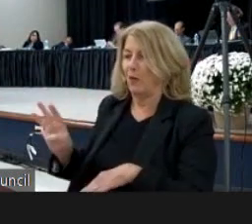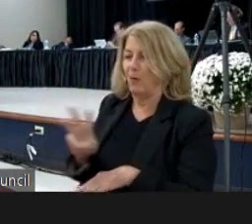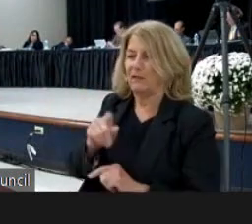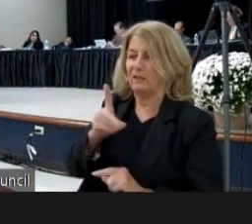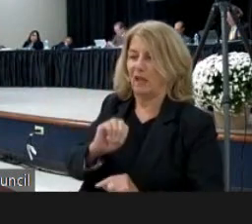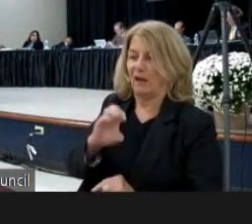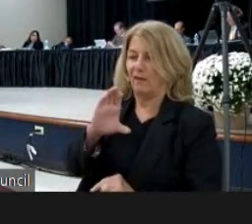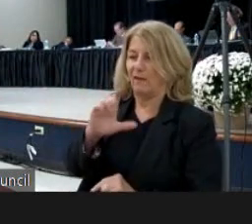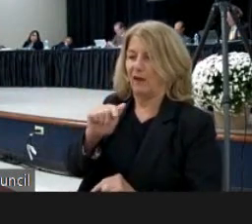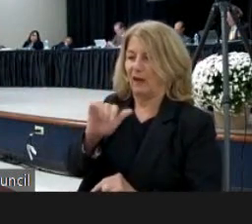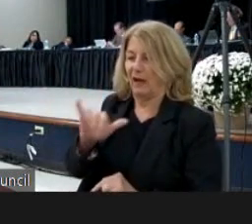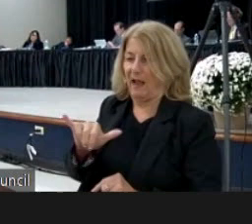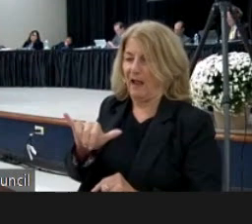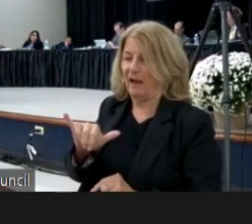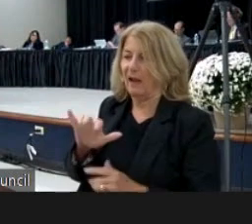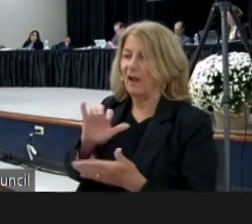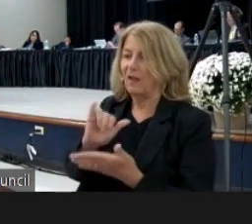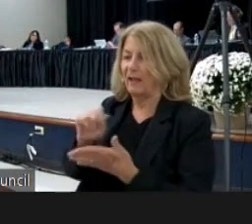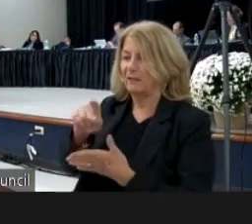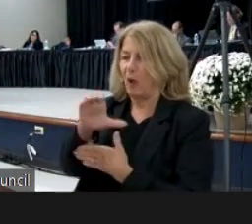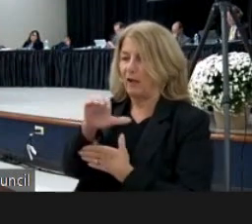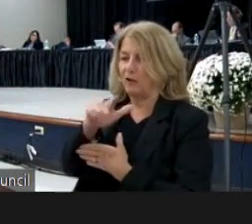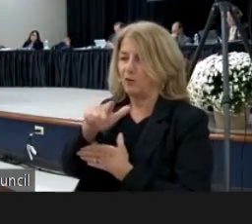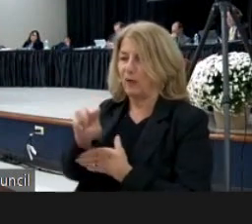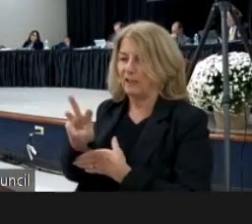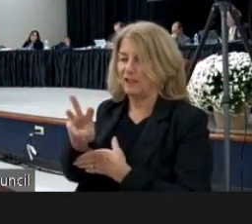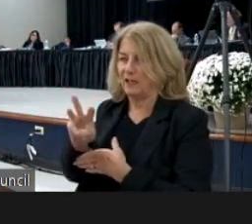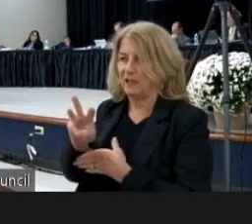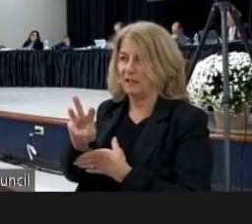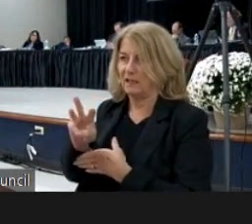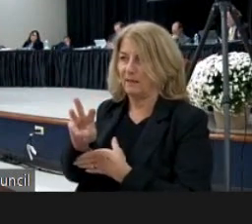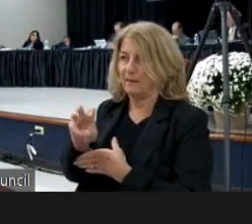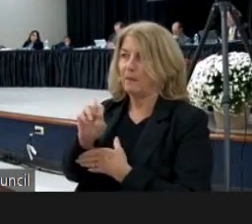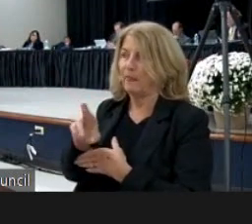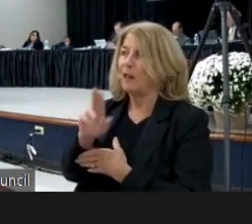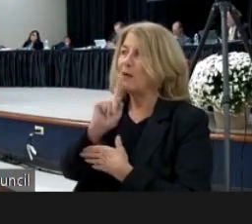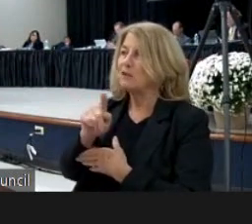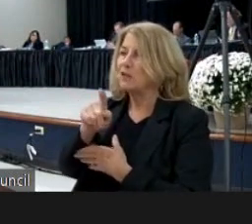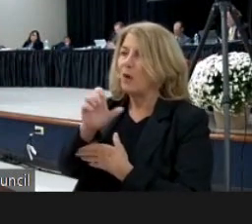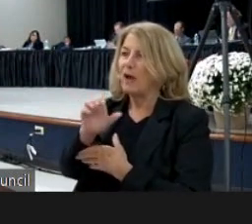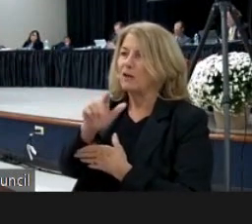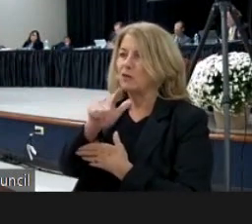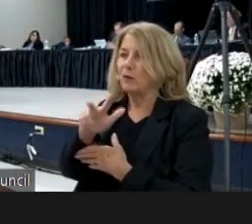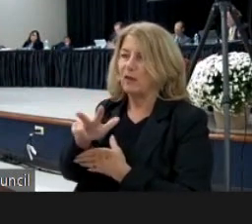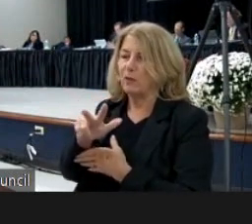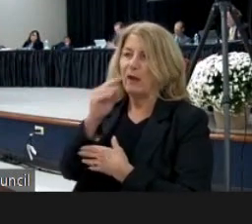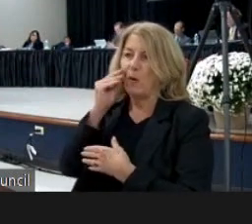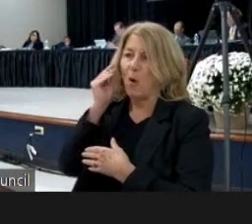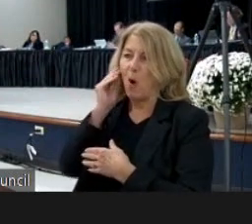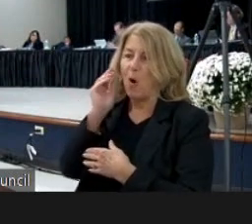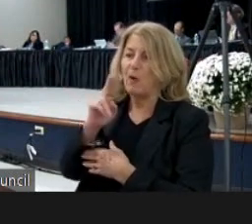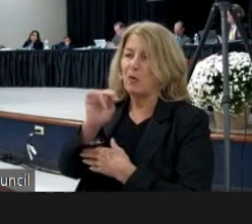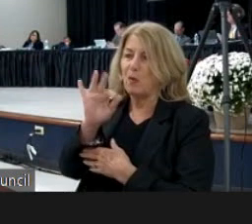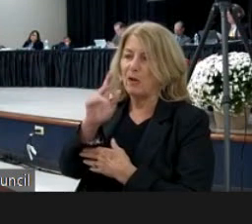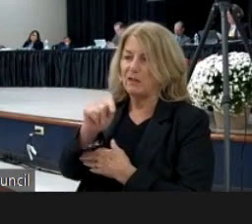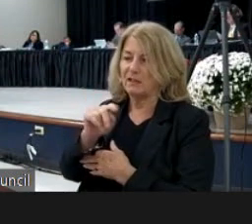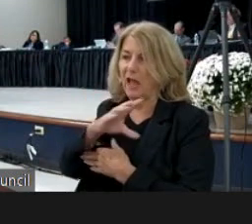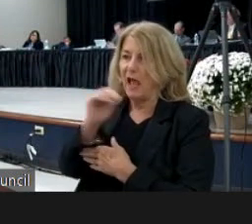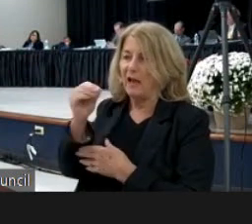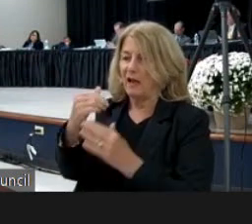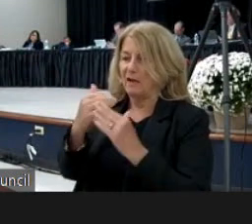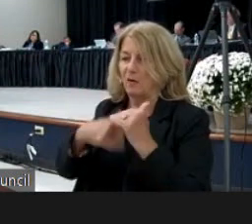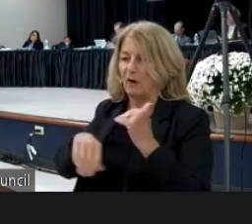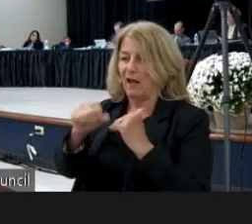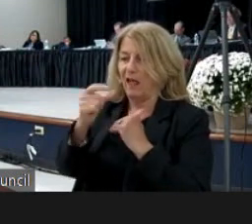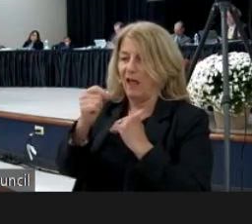Parks. That is 126, or actually 123 residential units and just under 11,000 feet